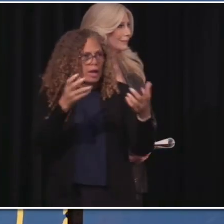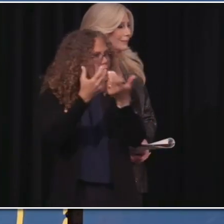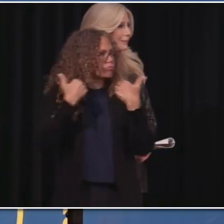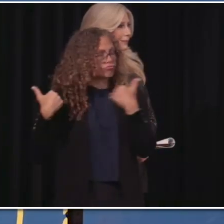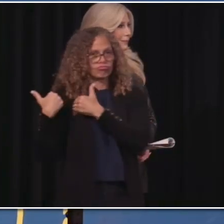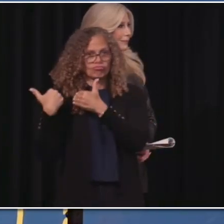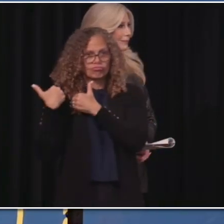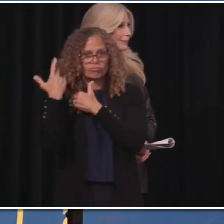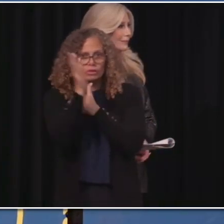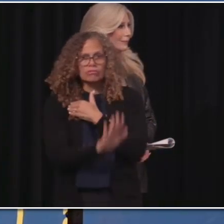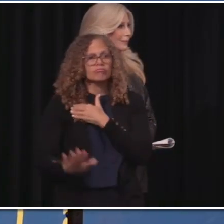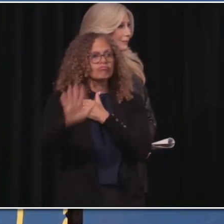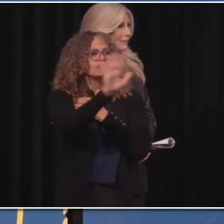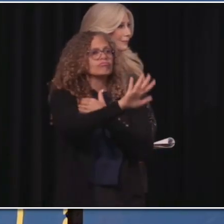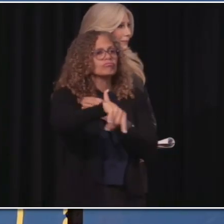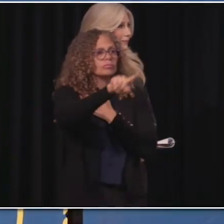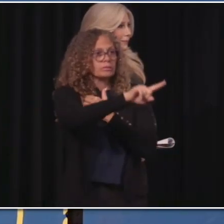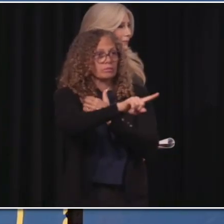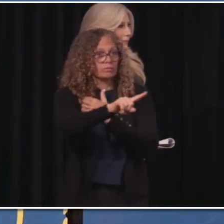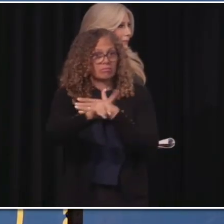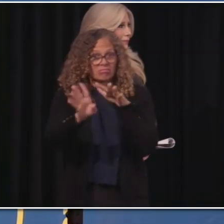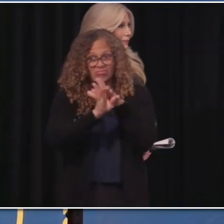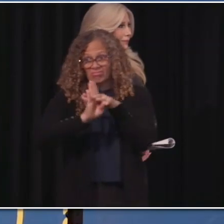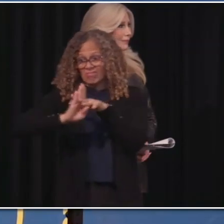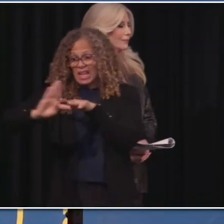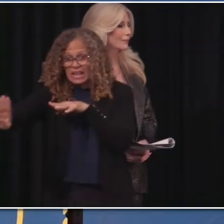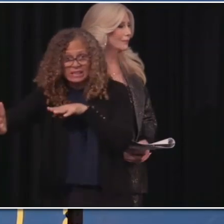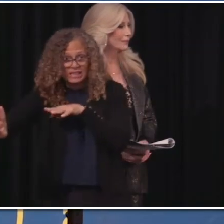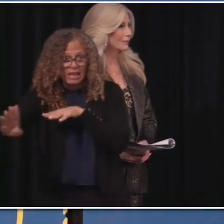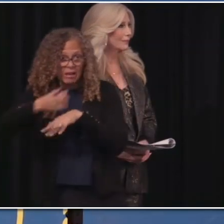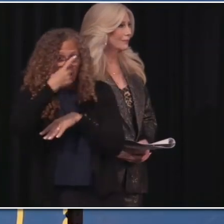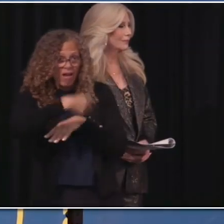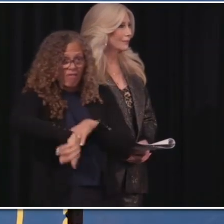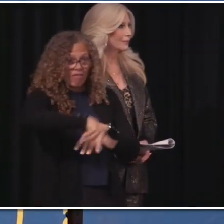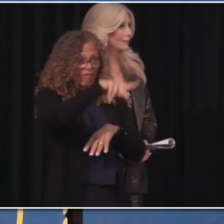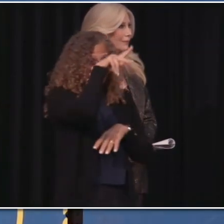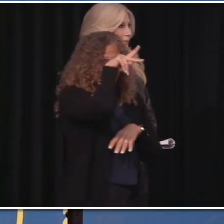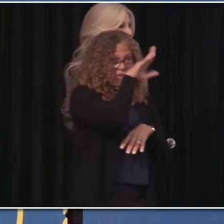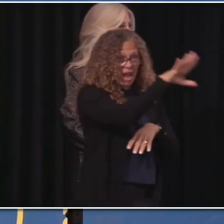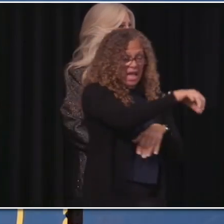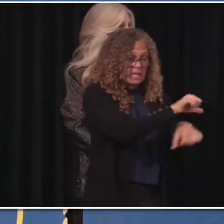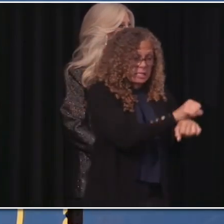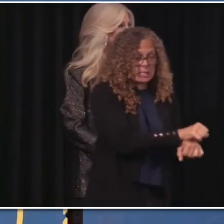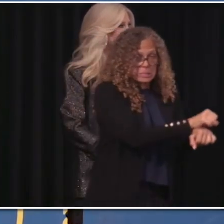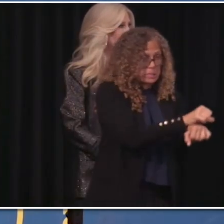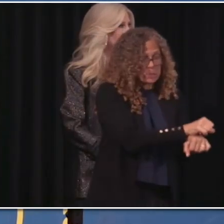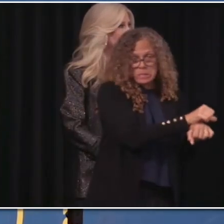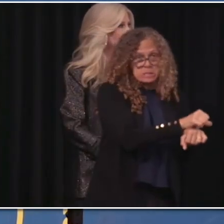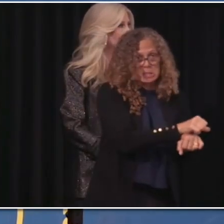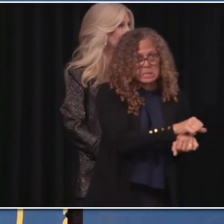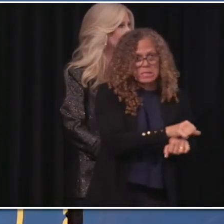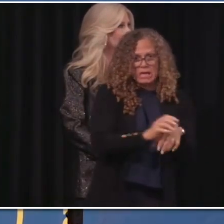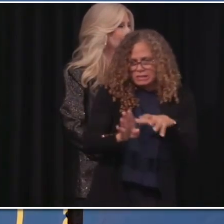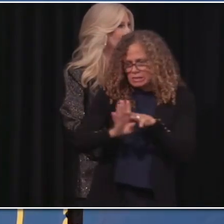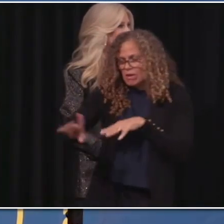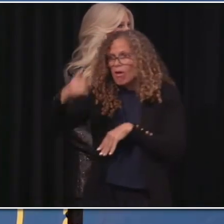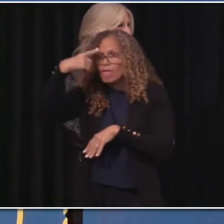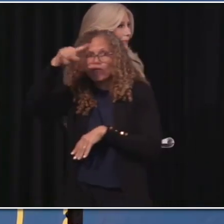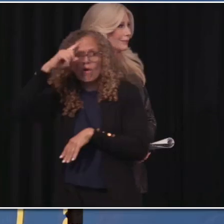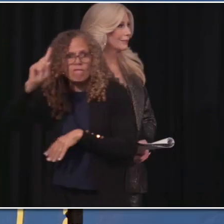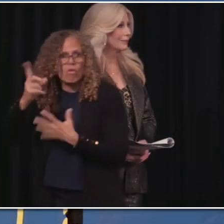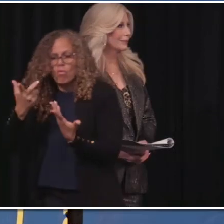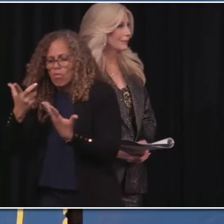responsibility. The Exodus was not about escaping Pharaoh's chains. It was about building a society that's rooted